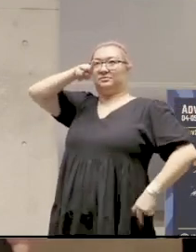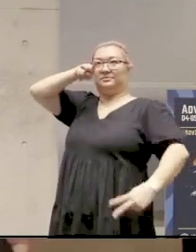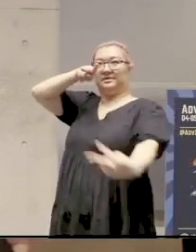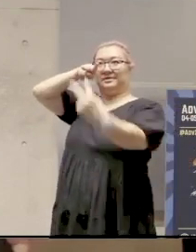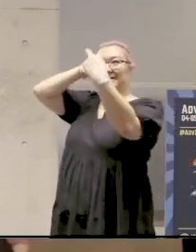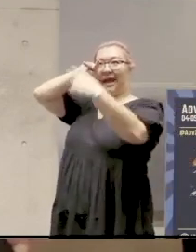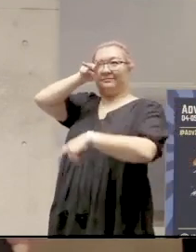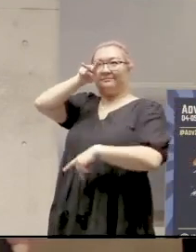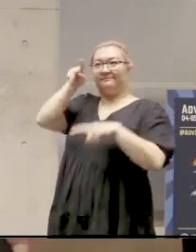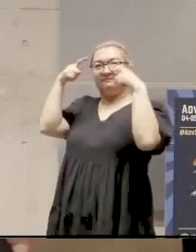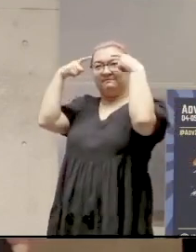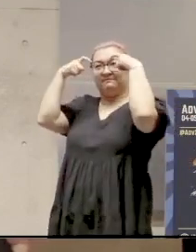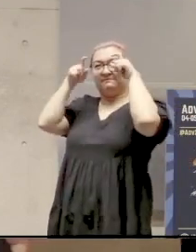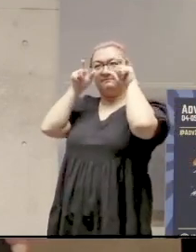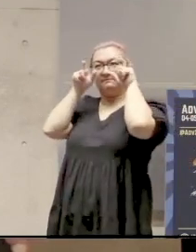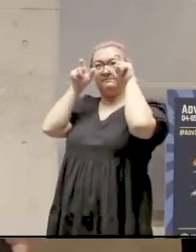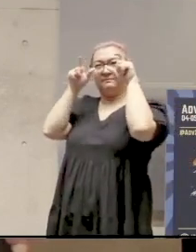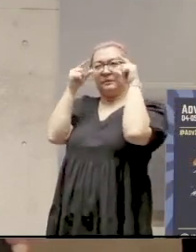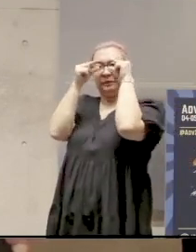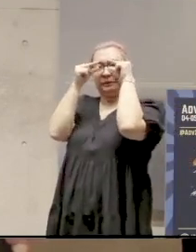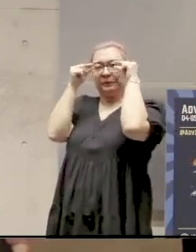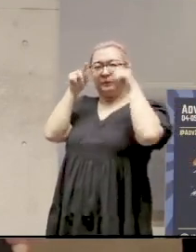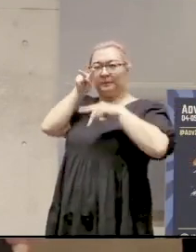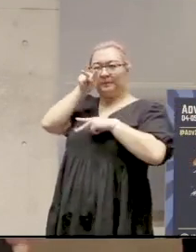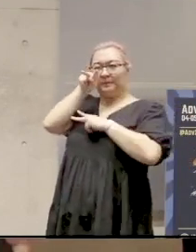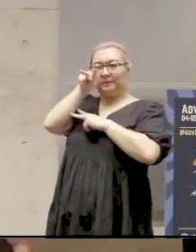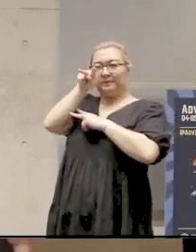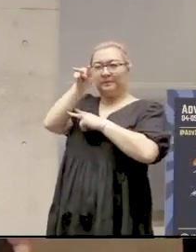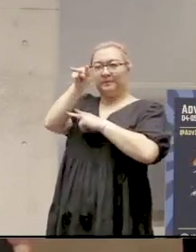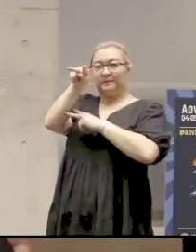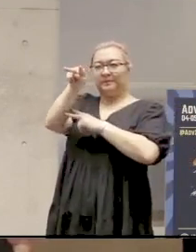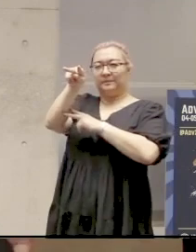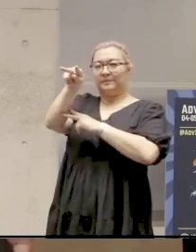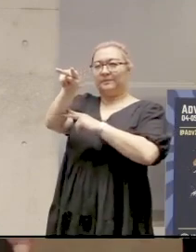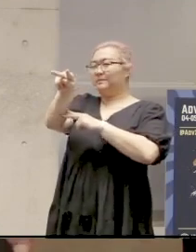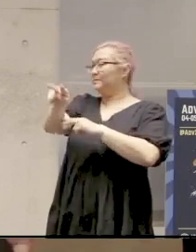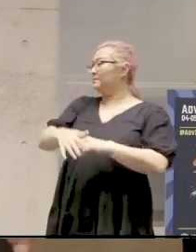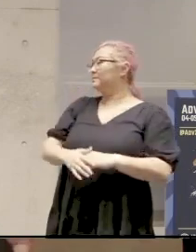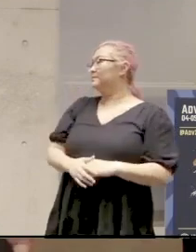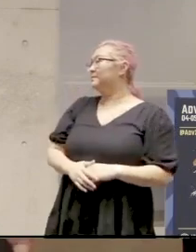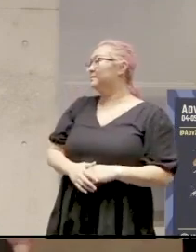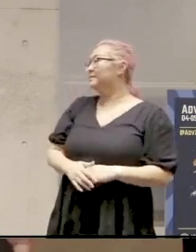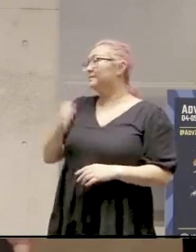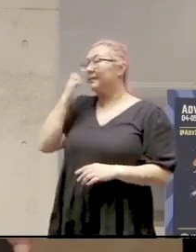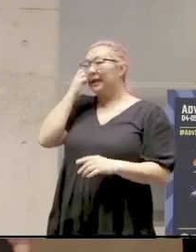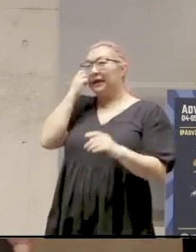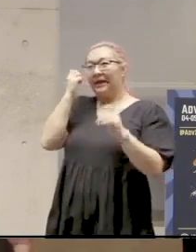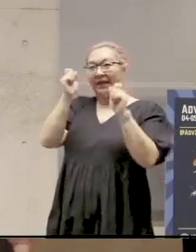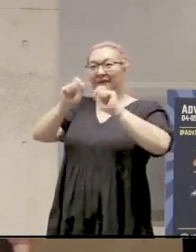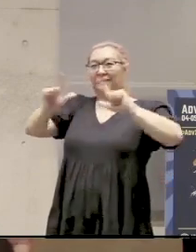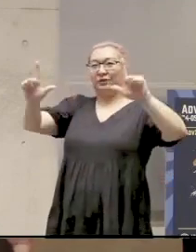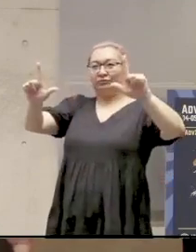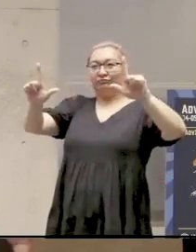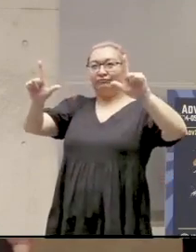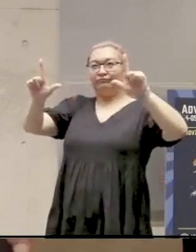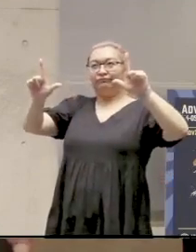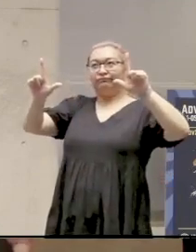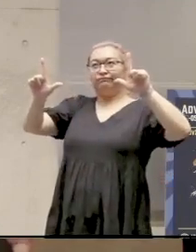glowering, eyes narrowed, glowering, slowly, over the course of several seconds, leans